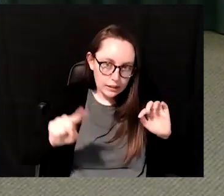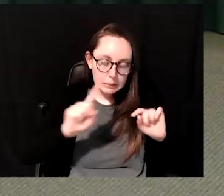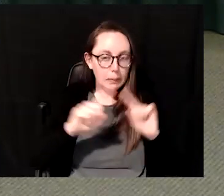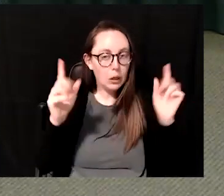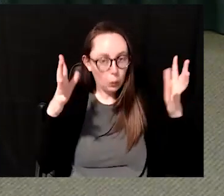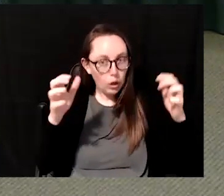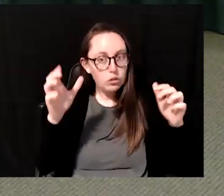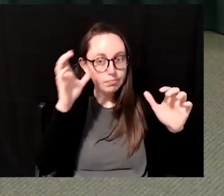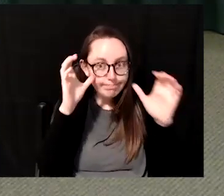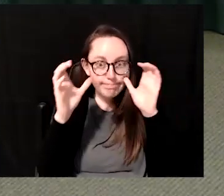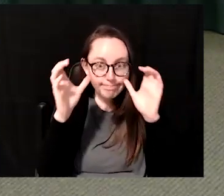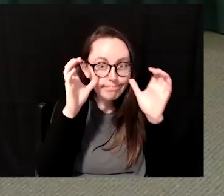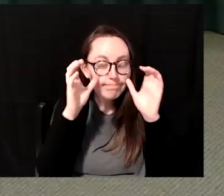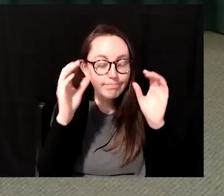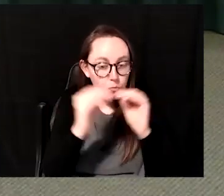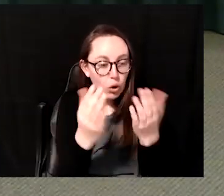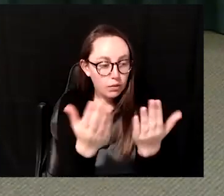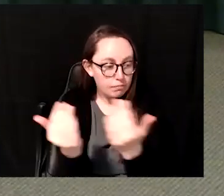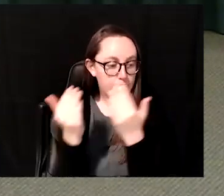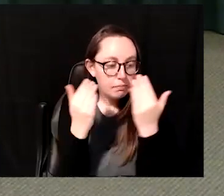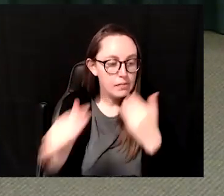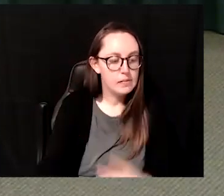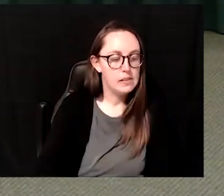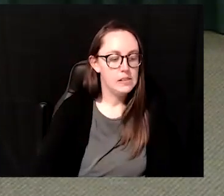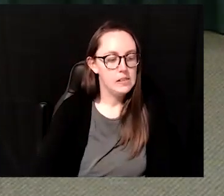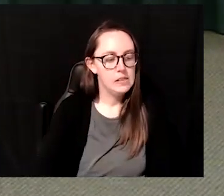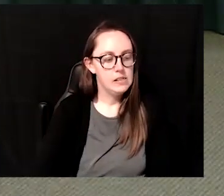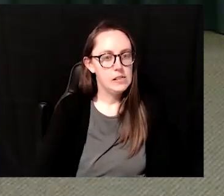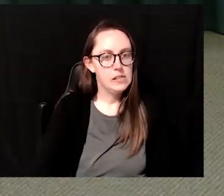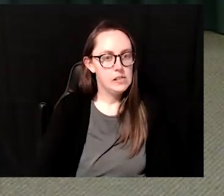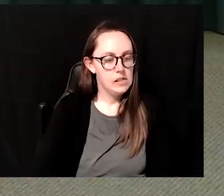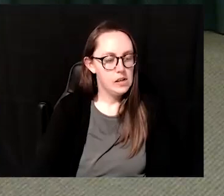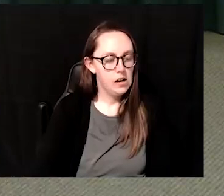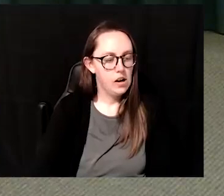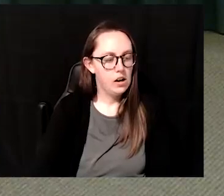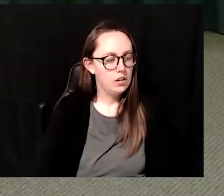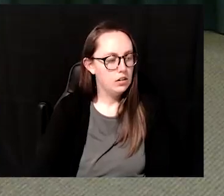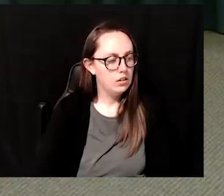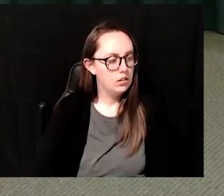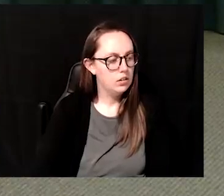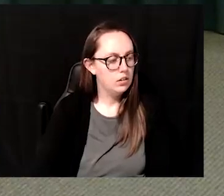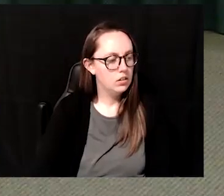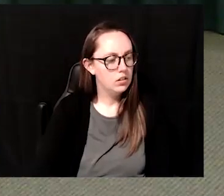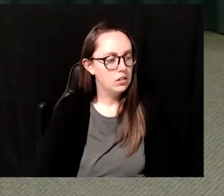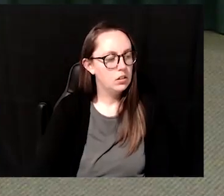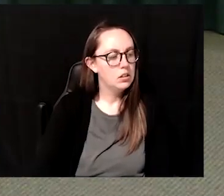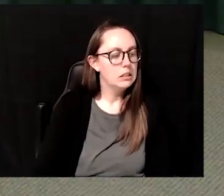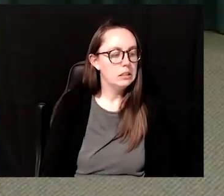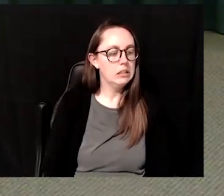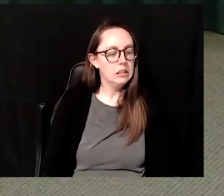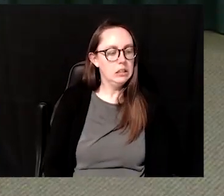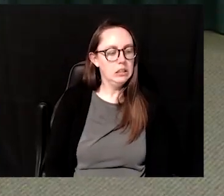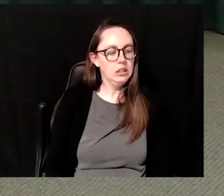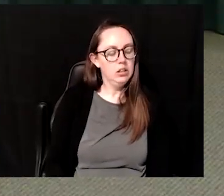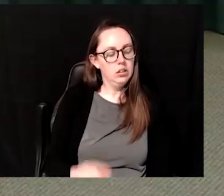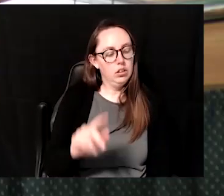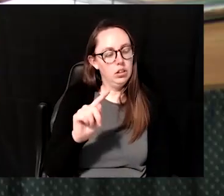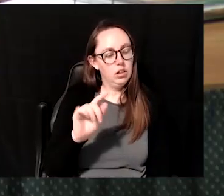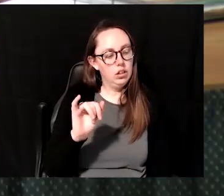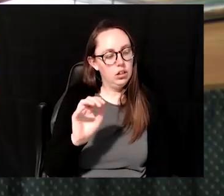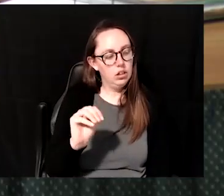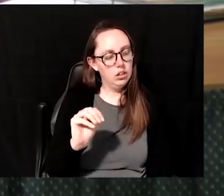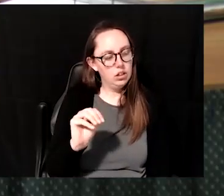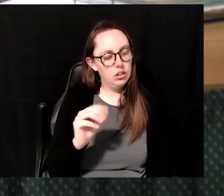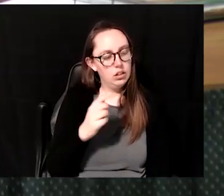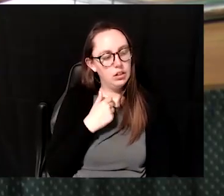um yeah I I think that they might advocate for a little discussion about franz's suggestion and whether